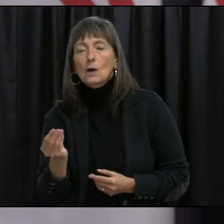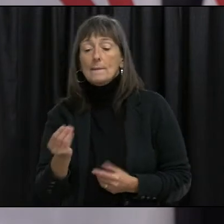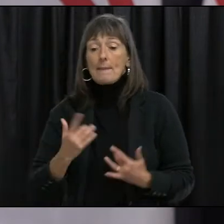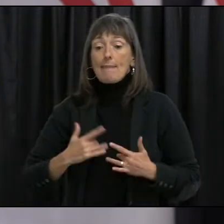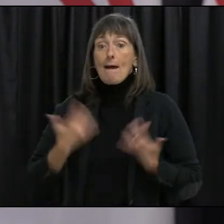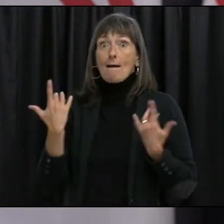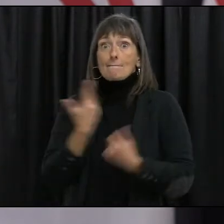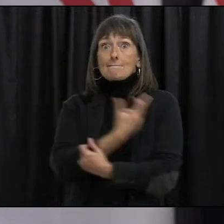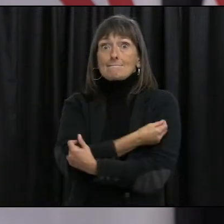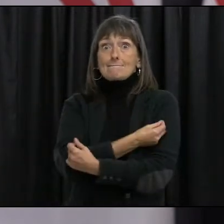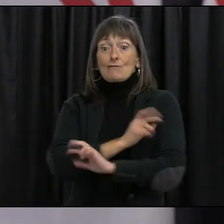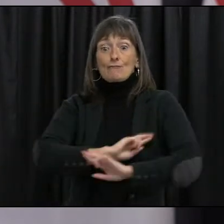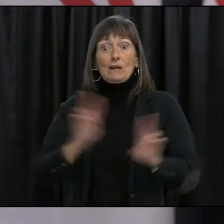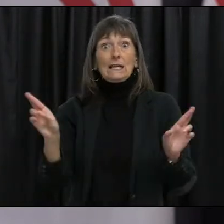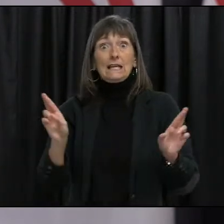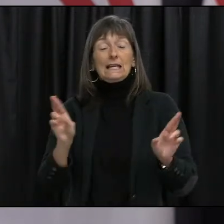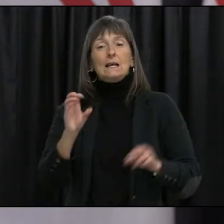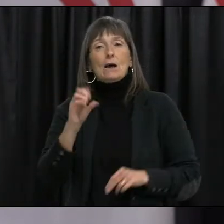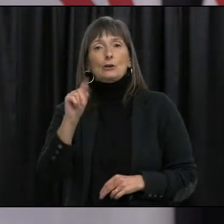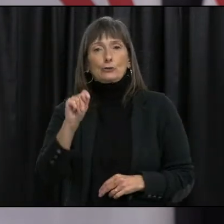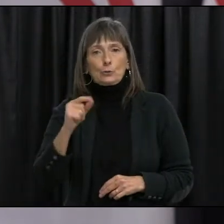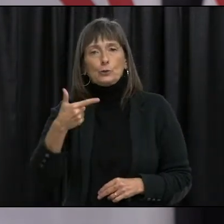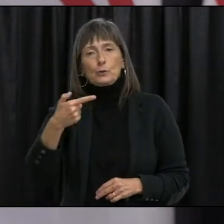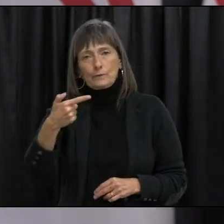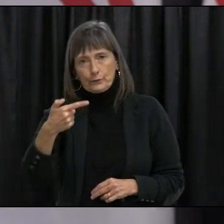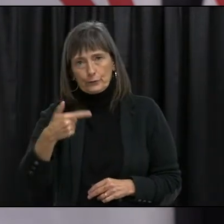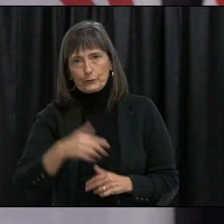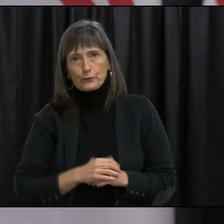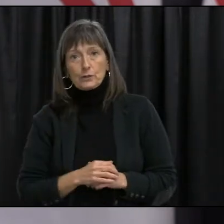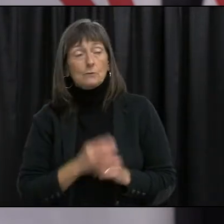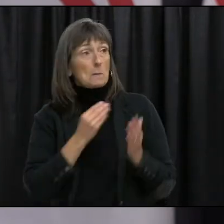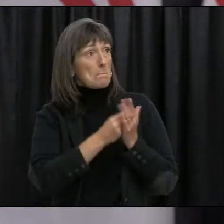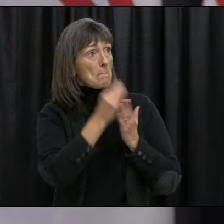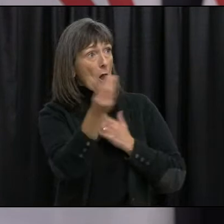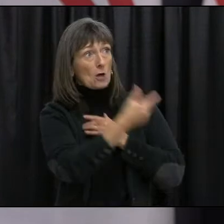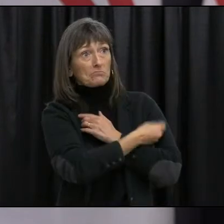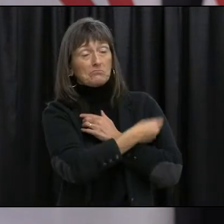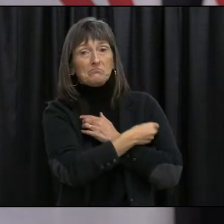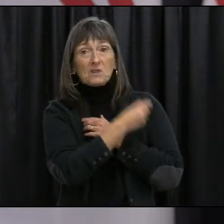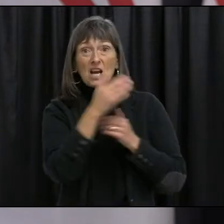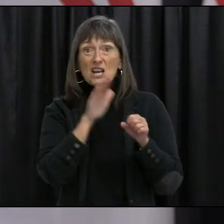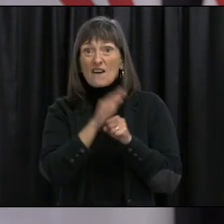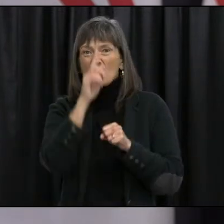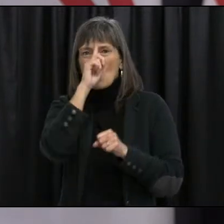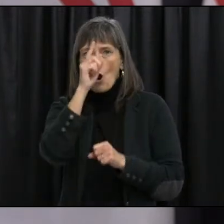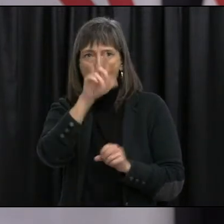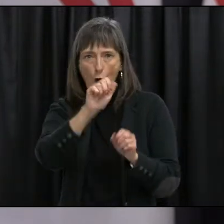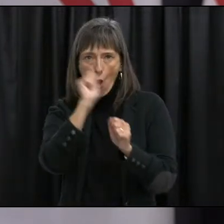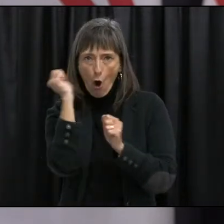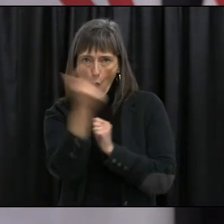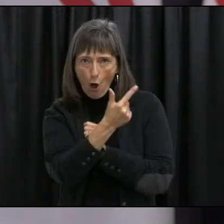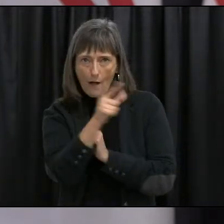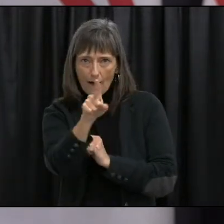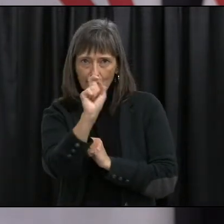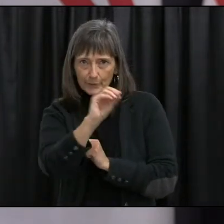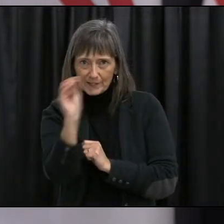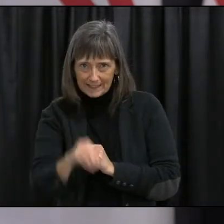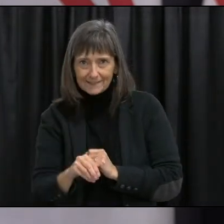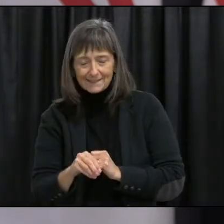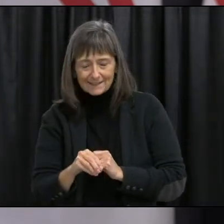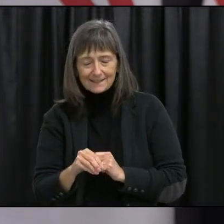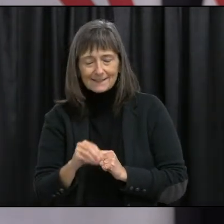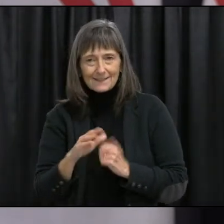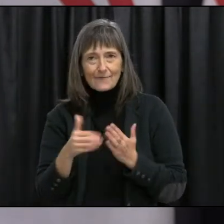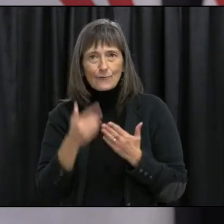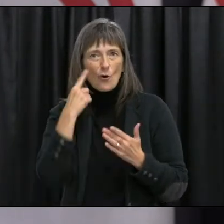general public is the 21st. We have bought enough vaccine for everybody. We have bought enough high-dose